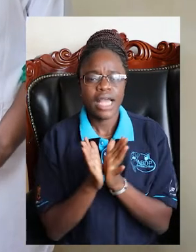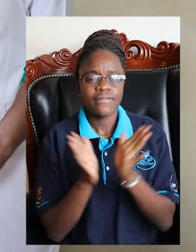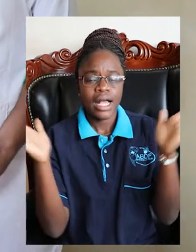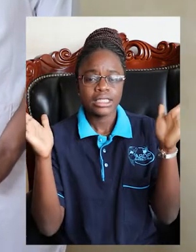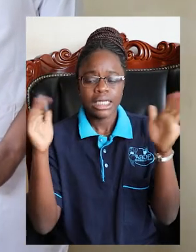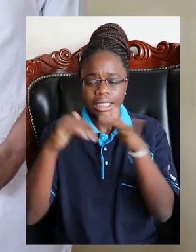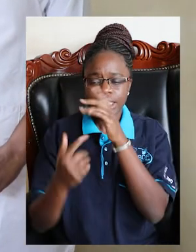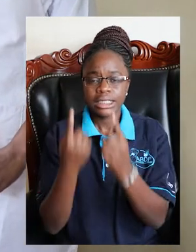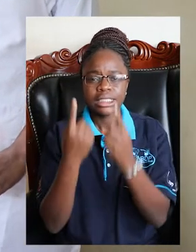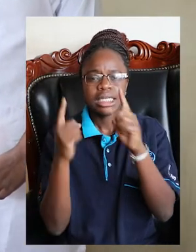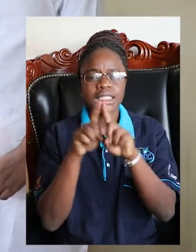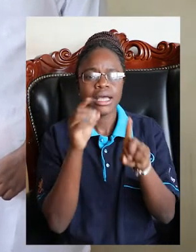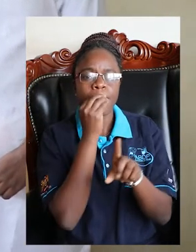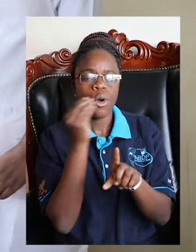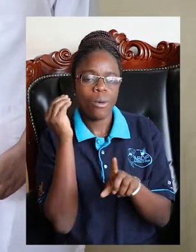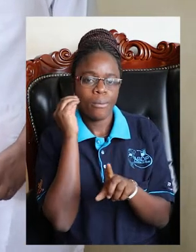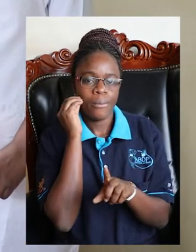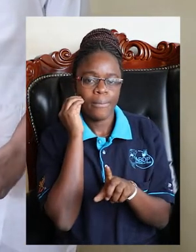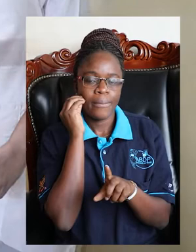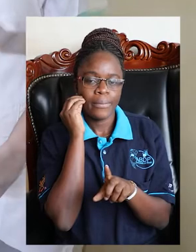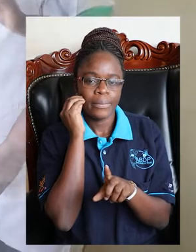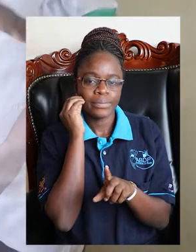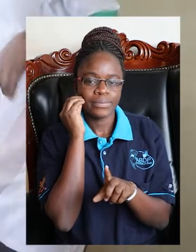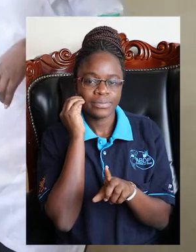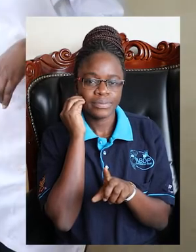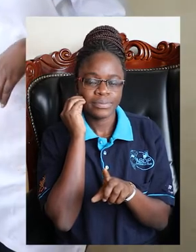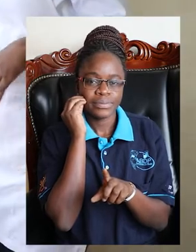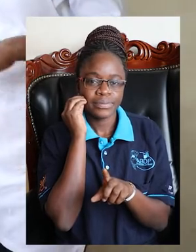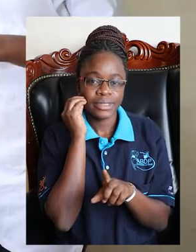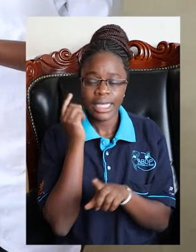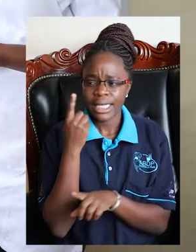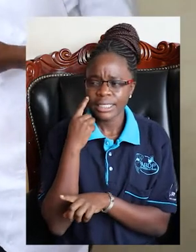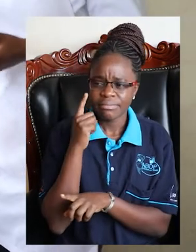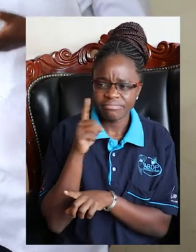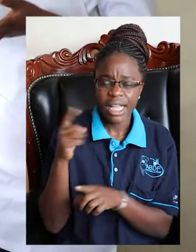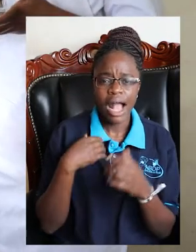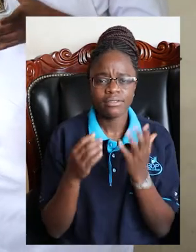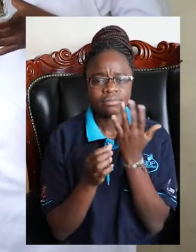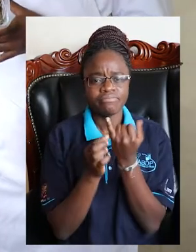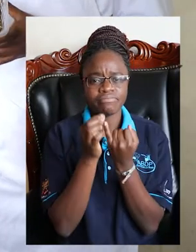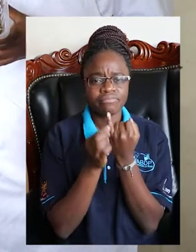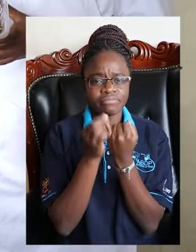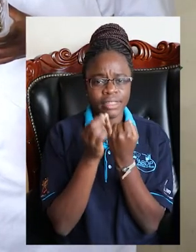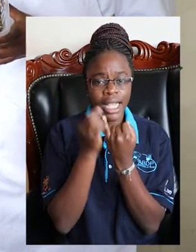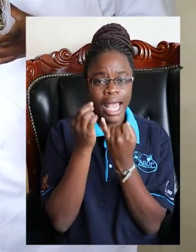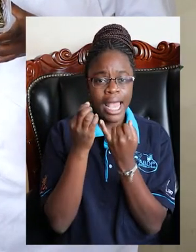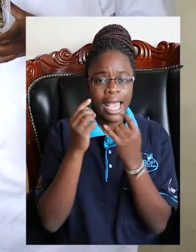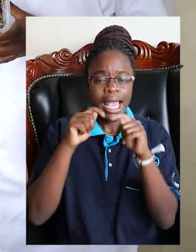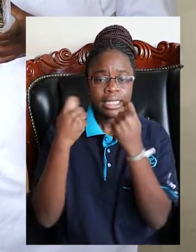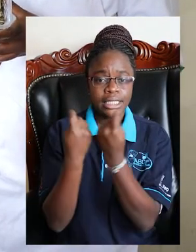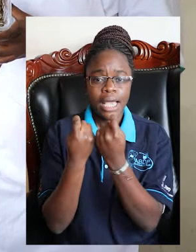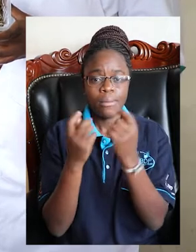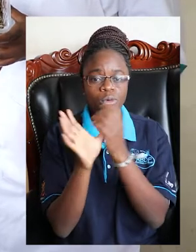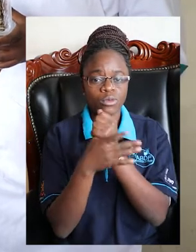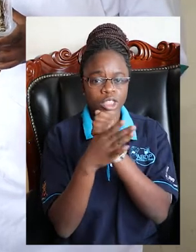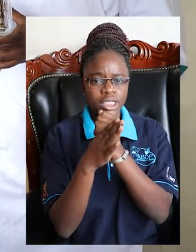to improve our diversities in our kitchens and in our households. We have fish, omena, a type